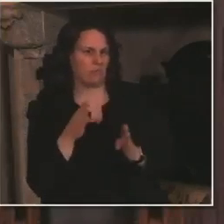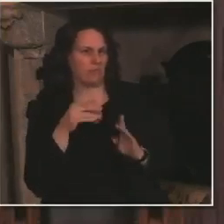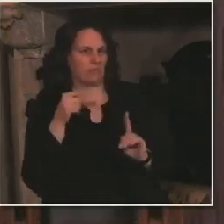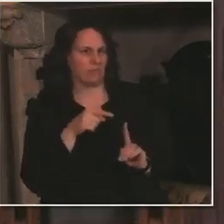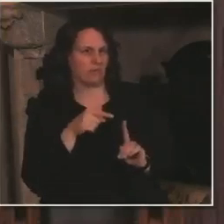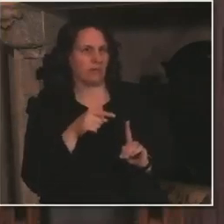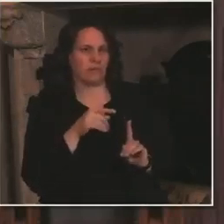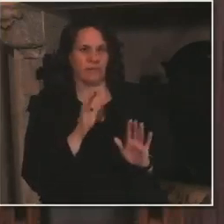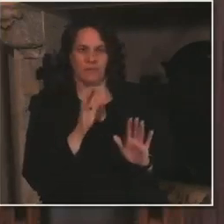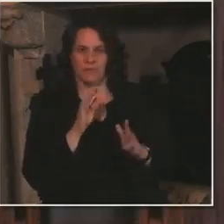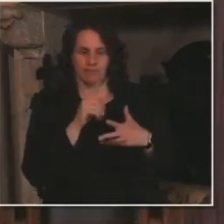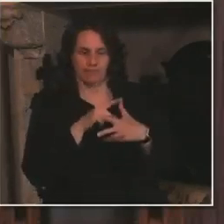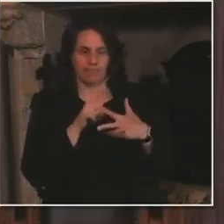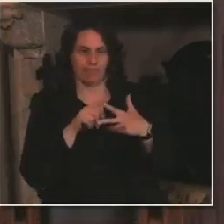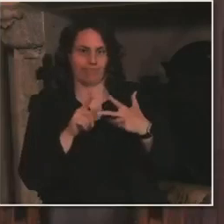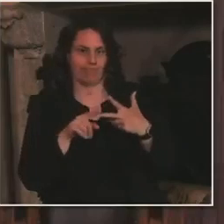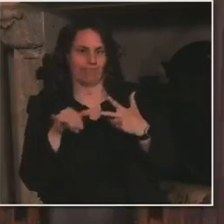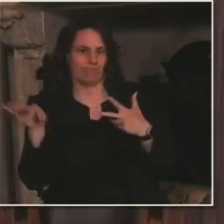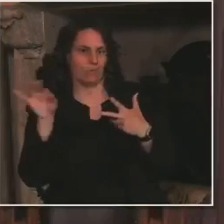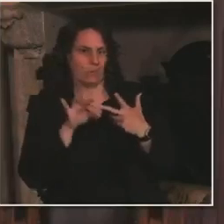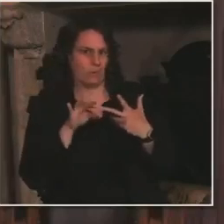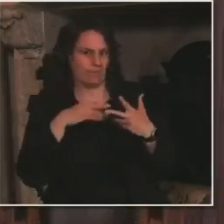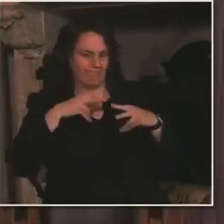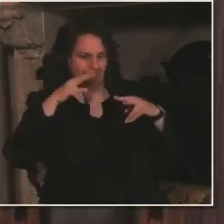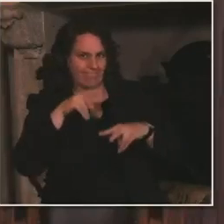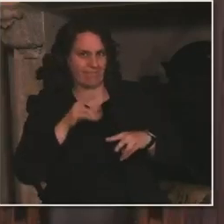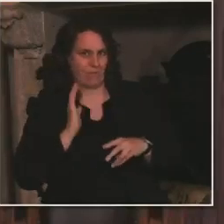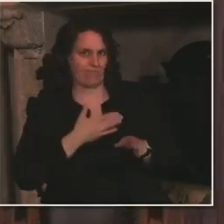that. We'll continue to do that. And I'll